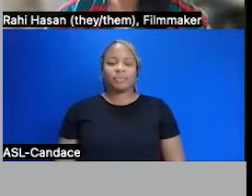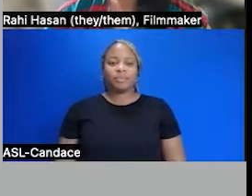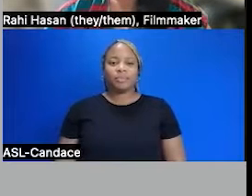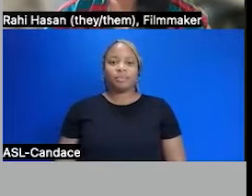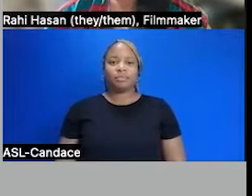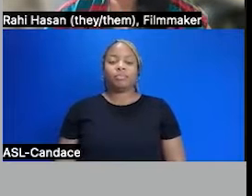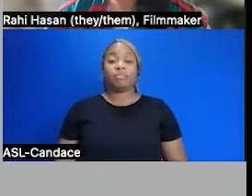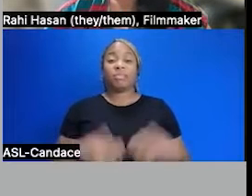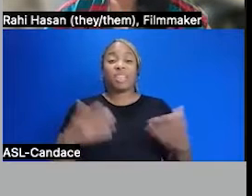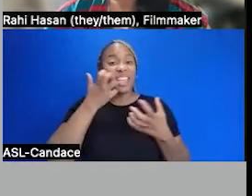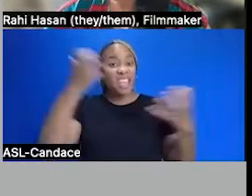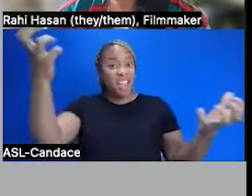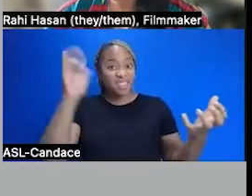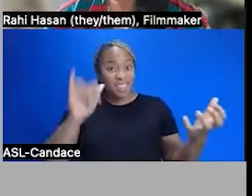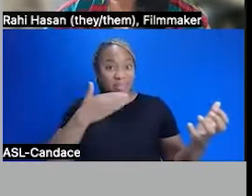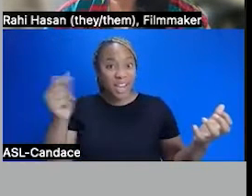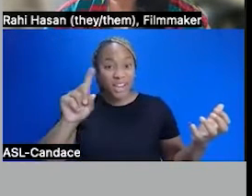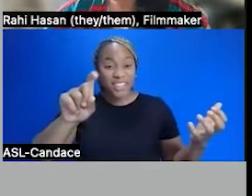If I yell, is that better?